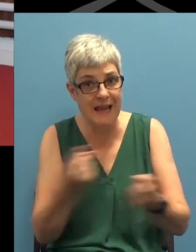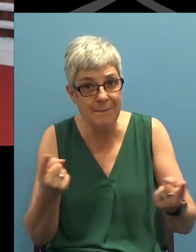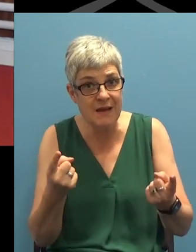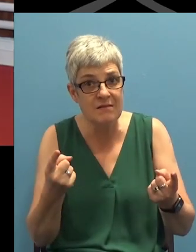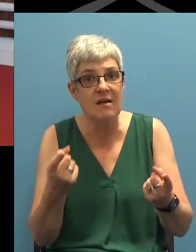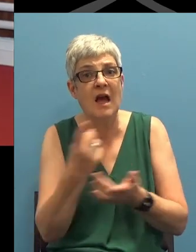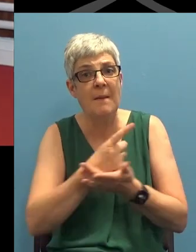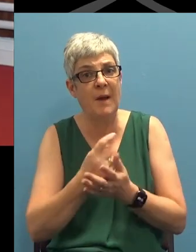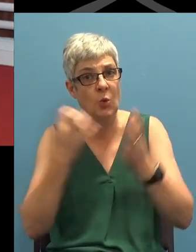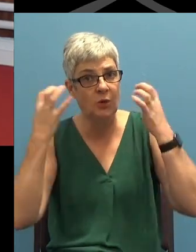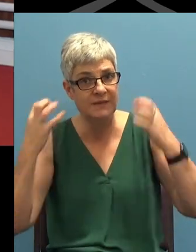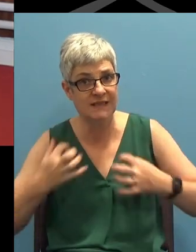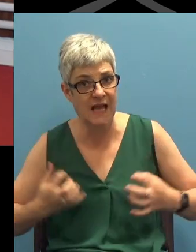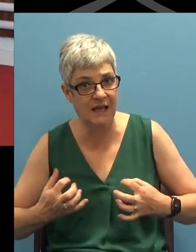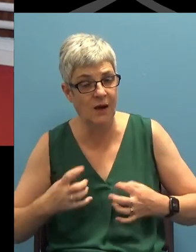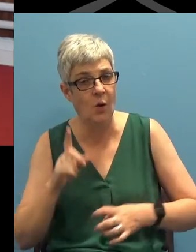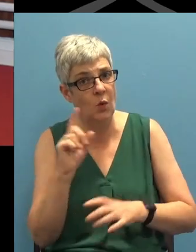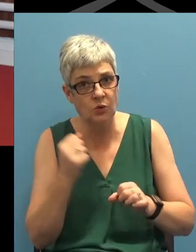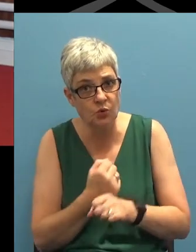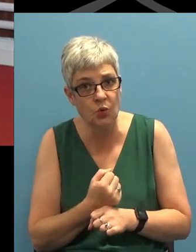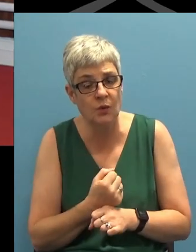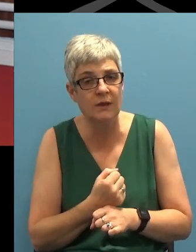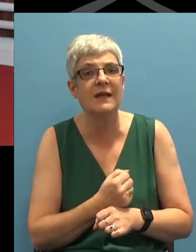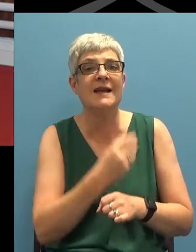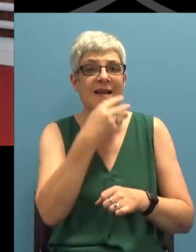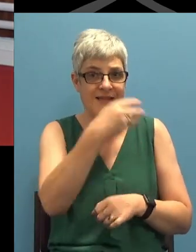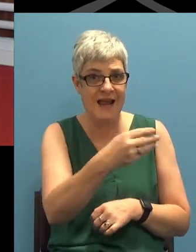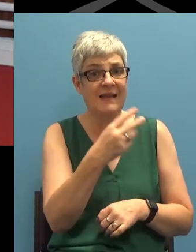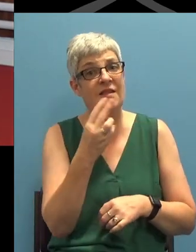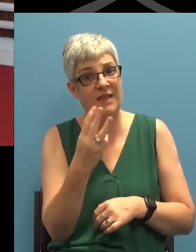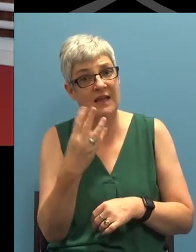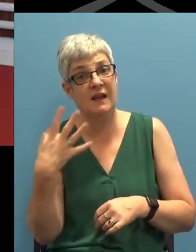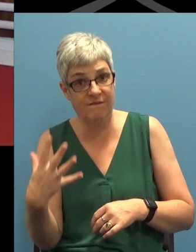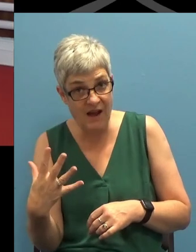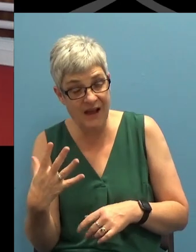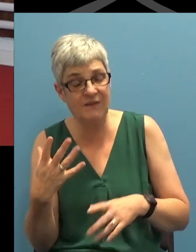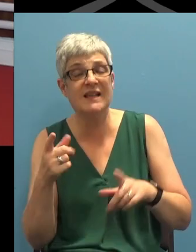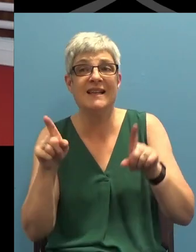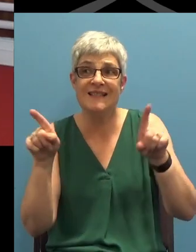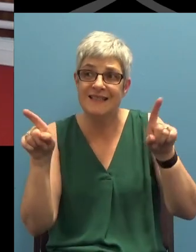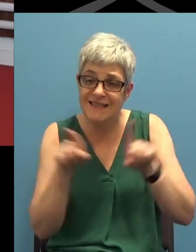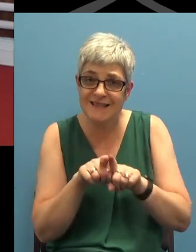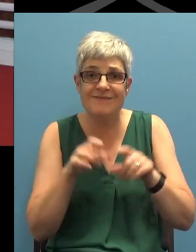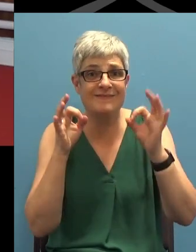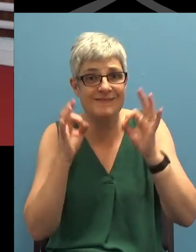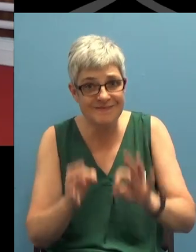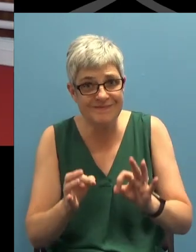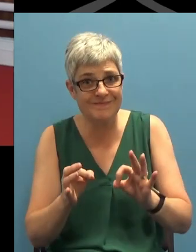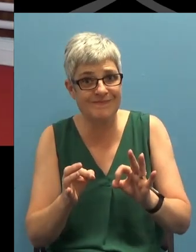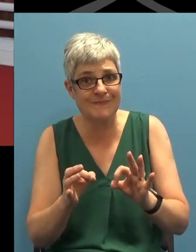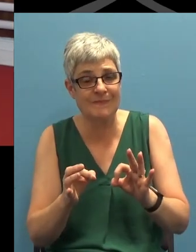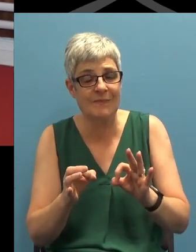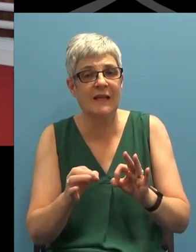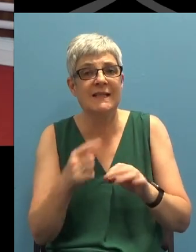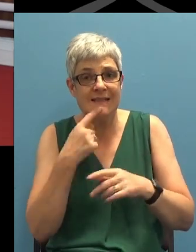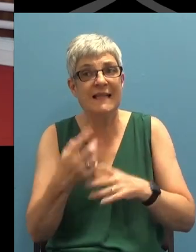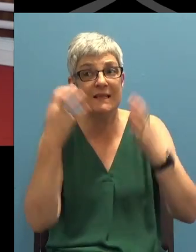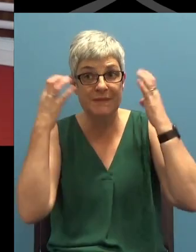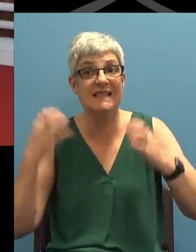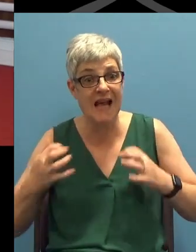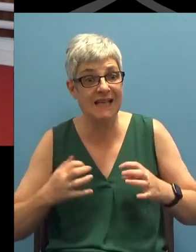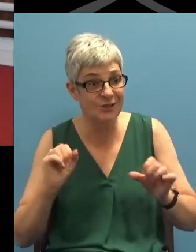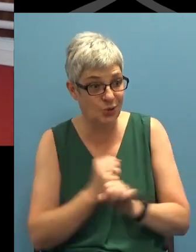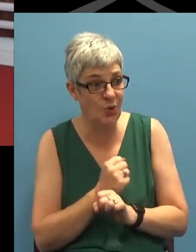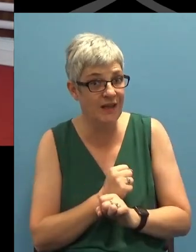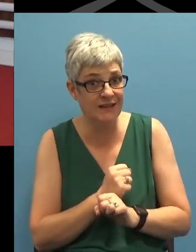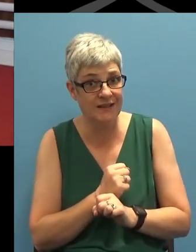what the Messiah is going to be doing. And then in 9:35, using almost exactly the same words, it says, this is what the Messiah has been doing,